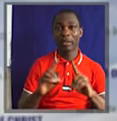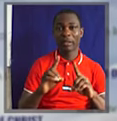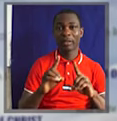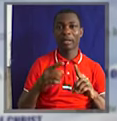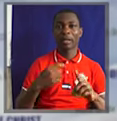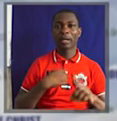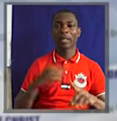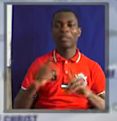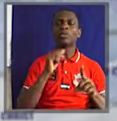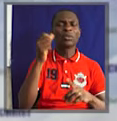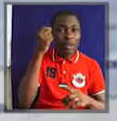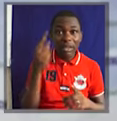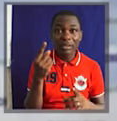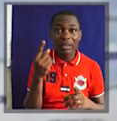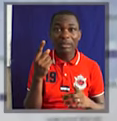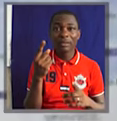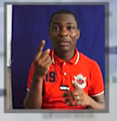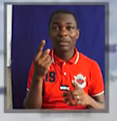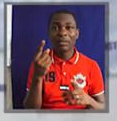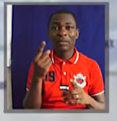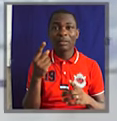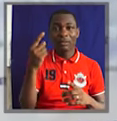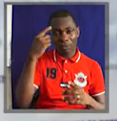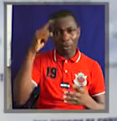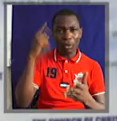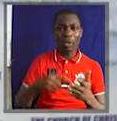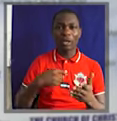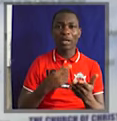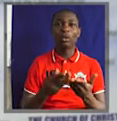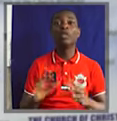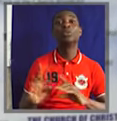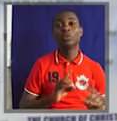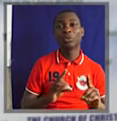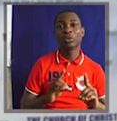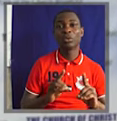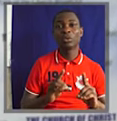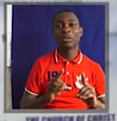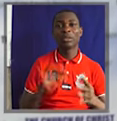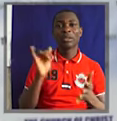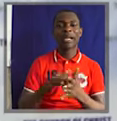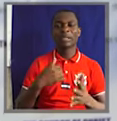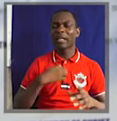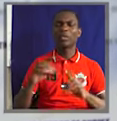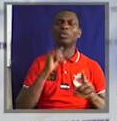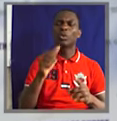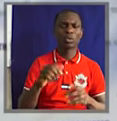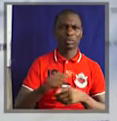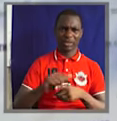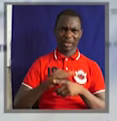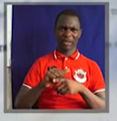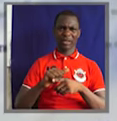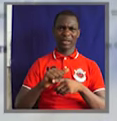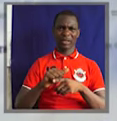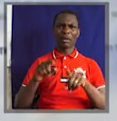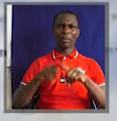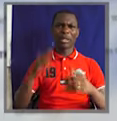doing, I do not understand. For what I will to do, that I do not